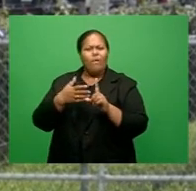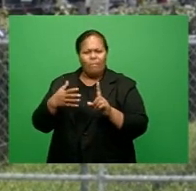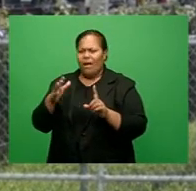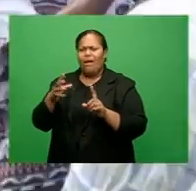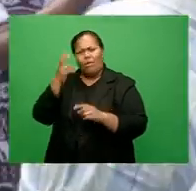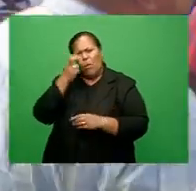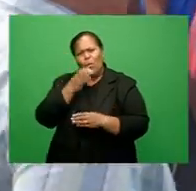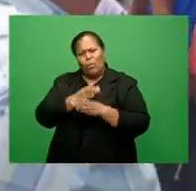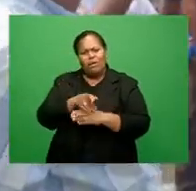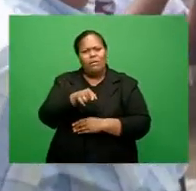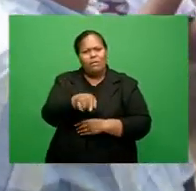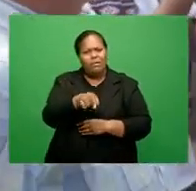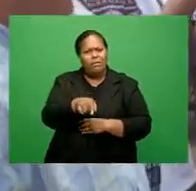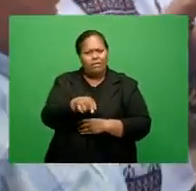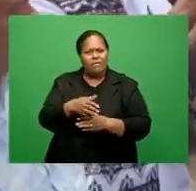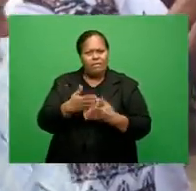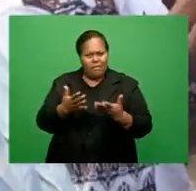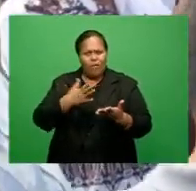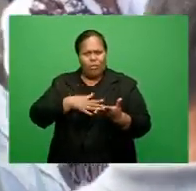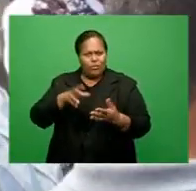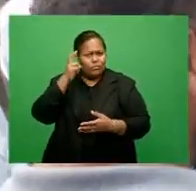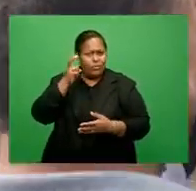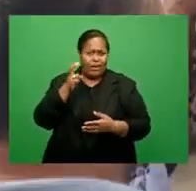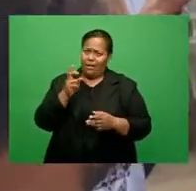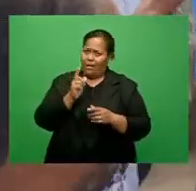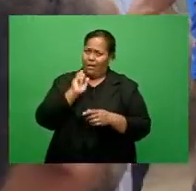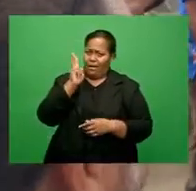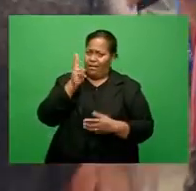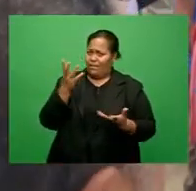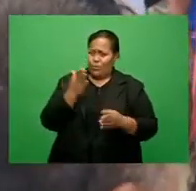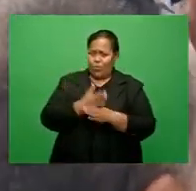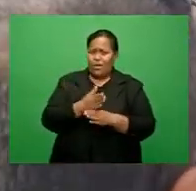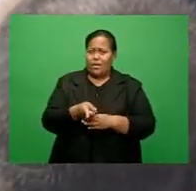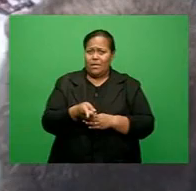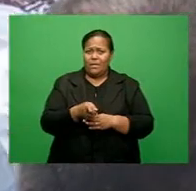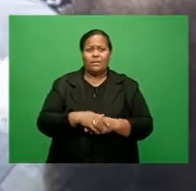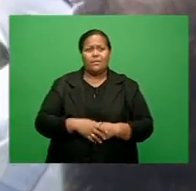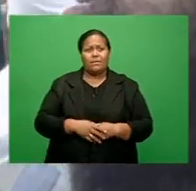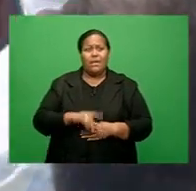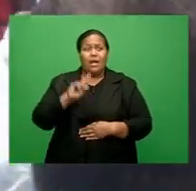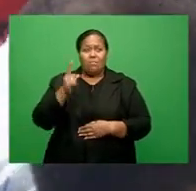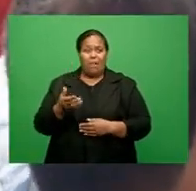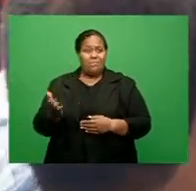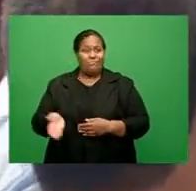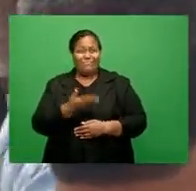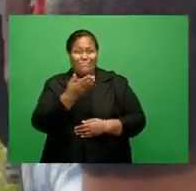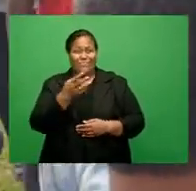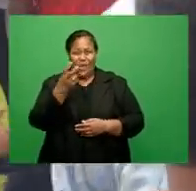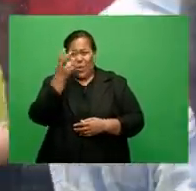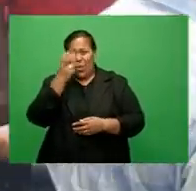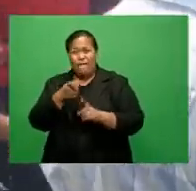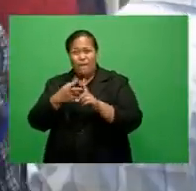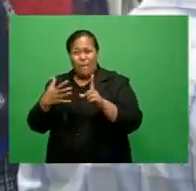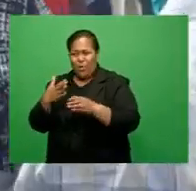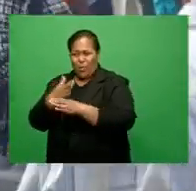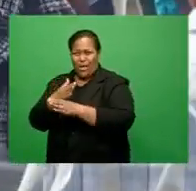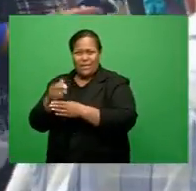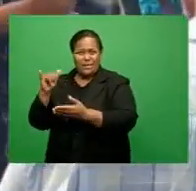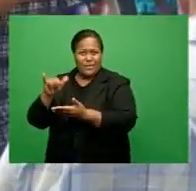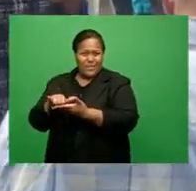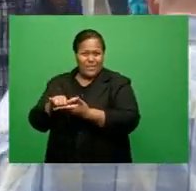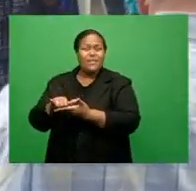Airways workers. Meanwhile, Union President Josiah McGowan approached Prime Minister Vorenge Bainimarama in Ba regarding